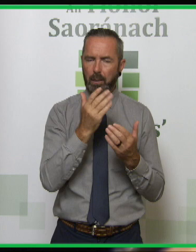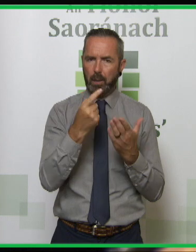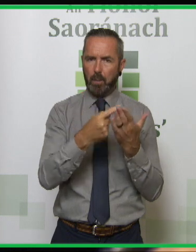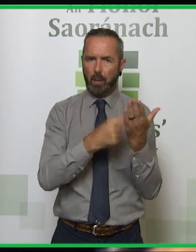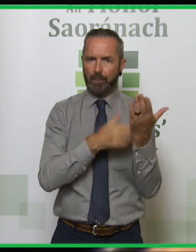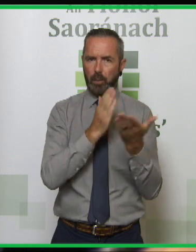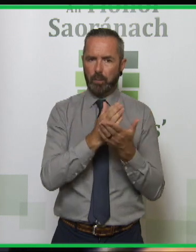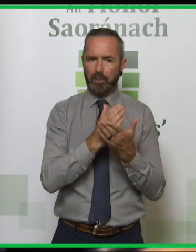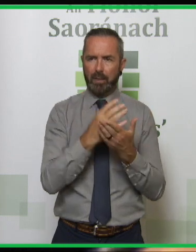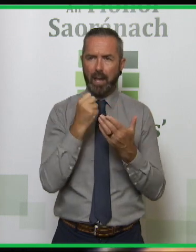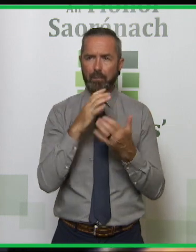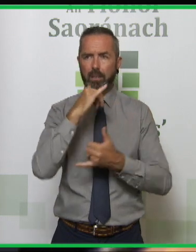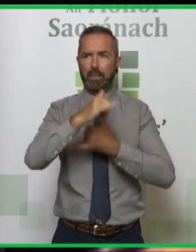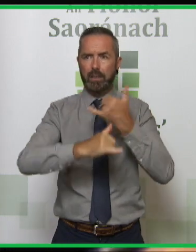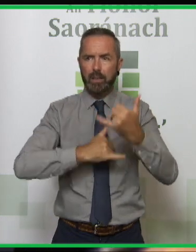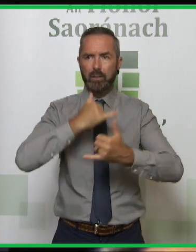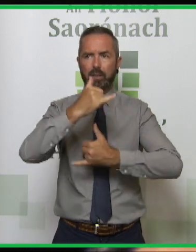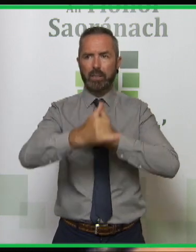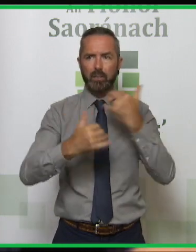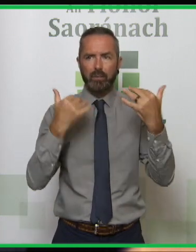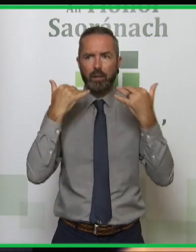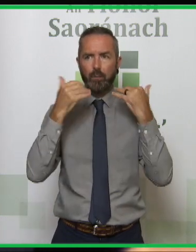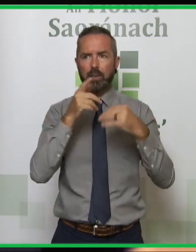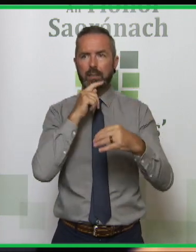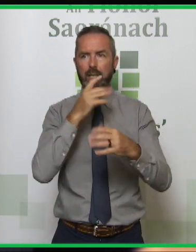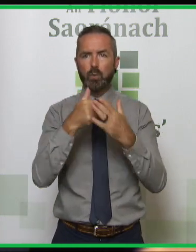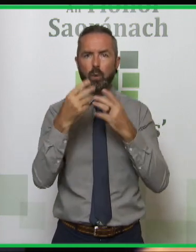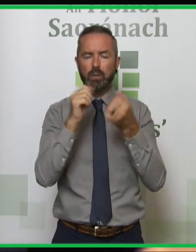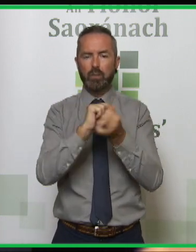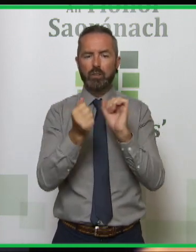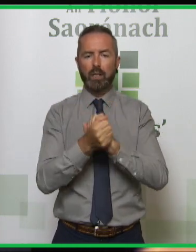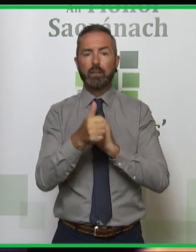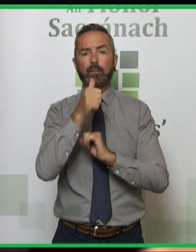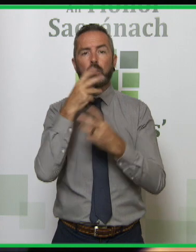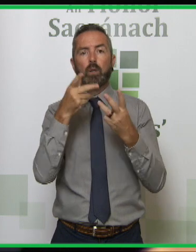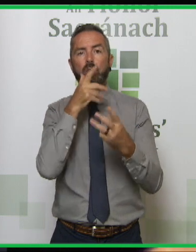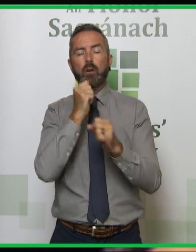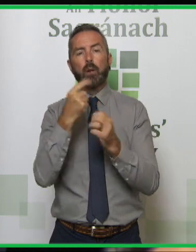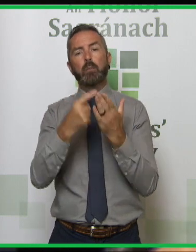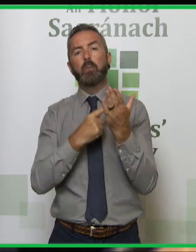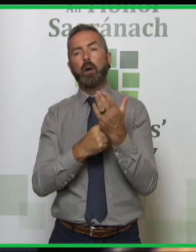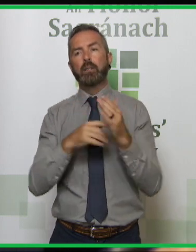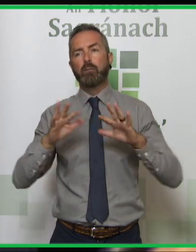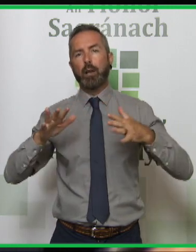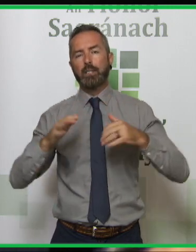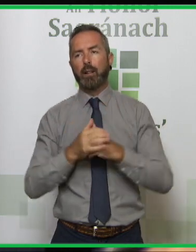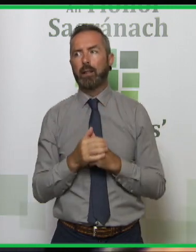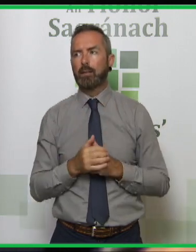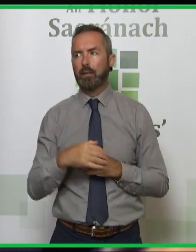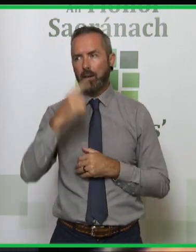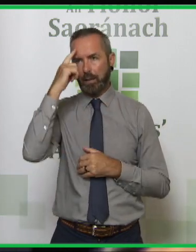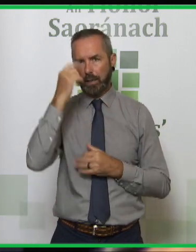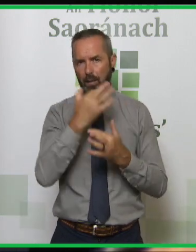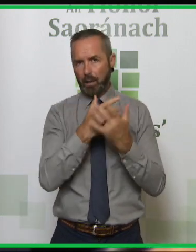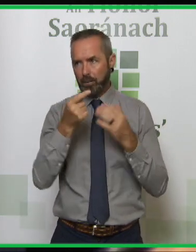evidence, that tells us what works and how to do it. So what I'm going to get into first is the policy rationale. I think many of you will know now